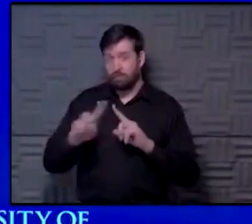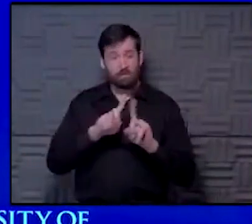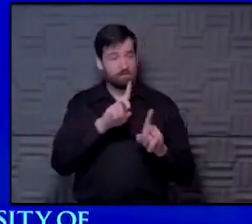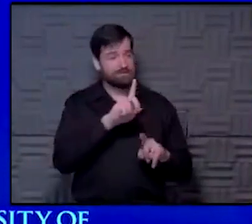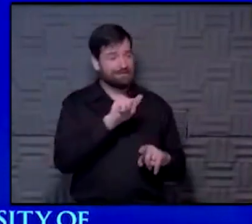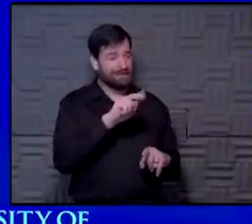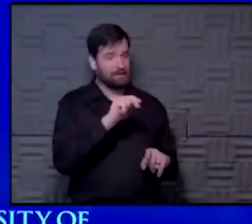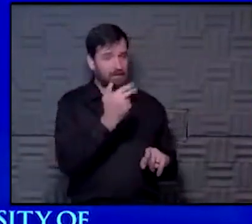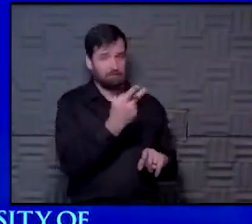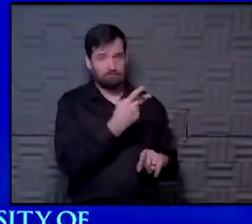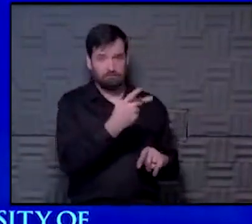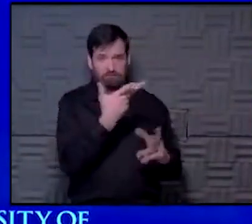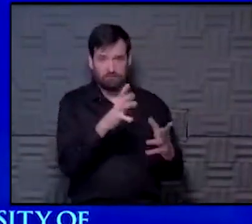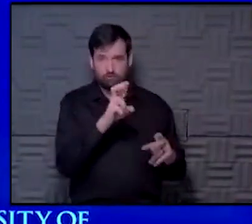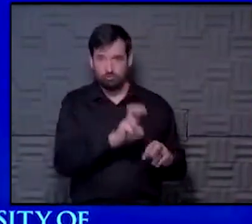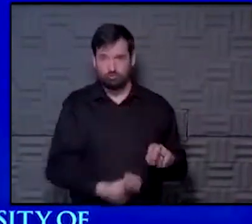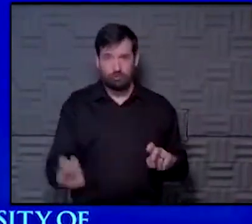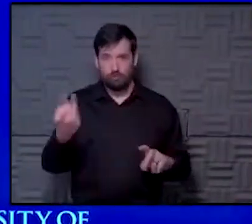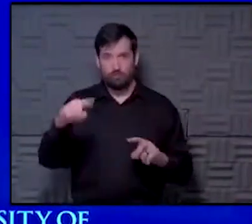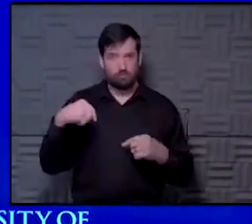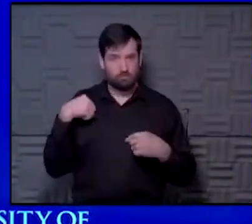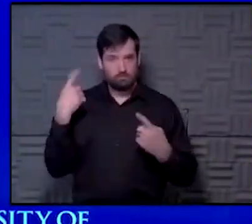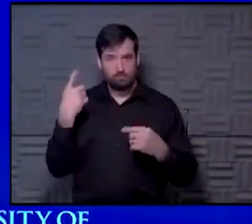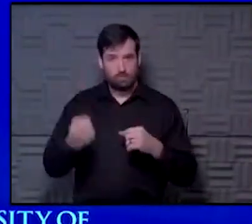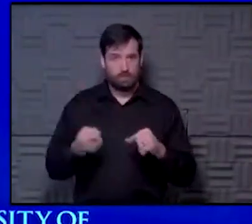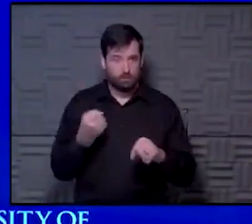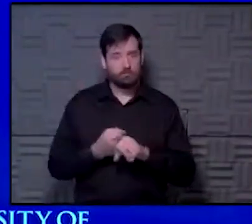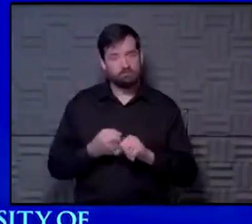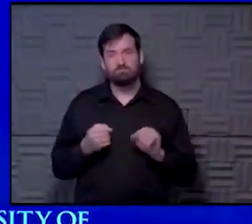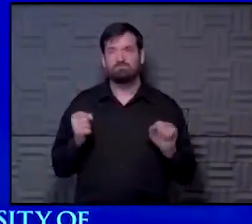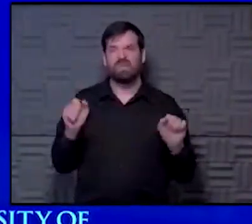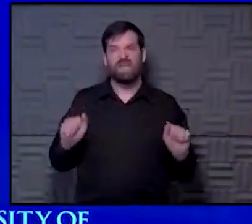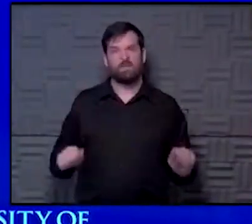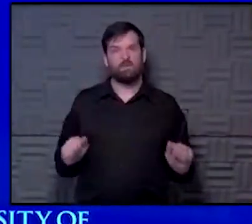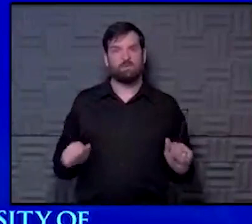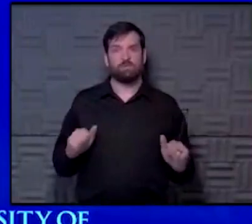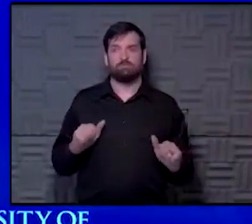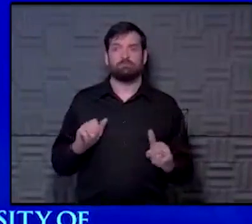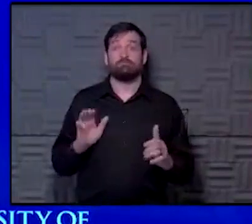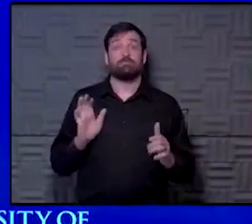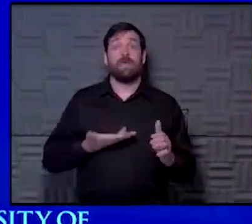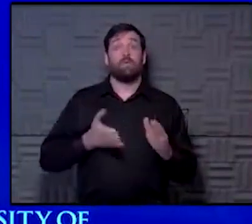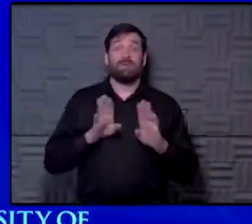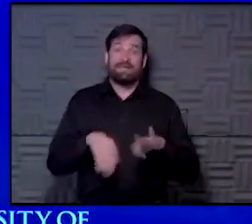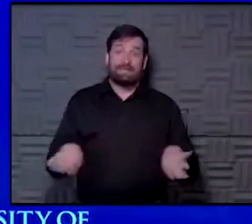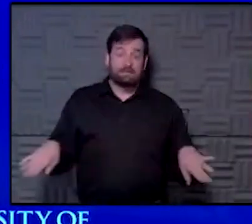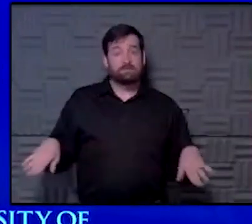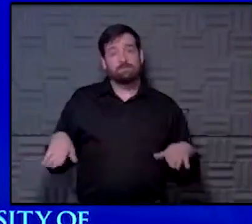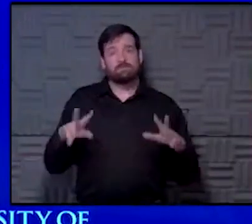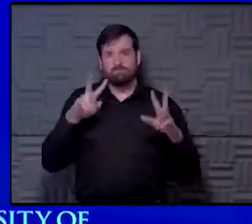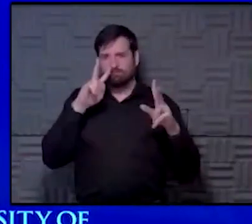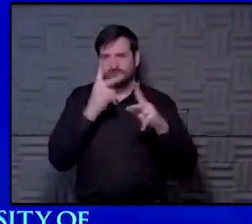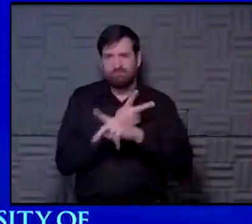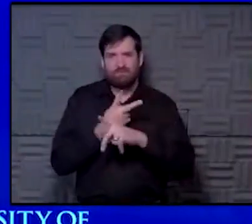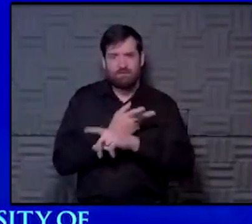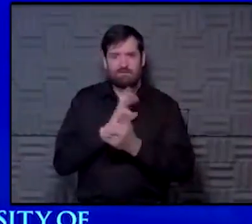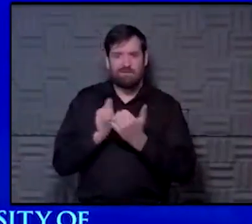and I have traveled during the last year and been able to, even with our kids, been able to figure out ways